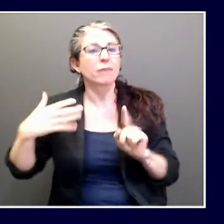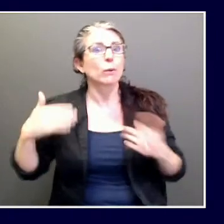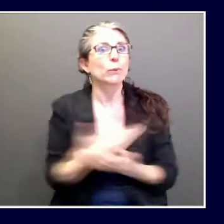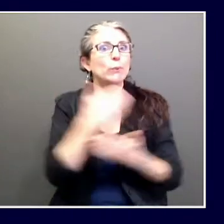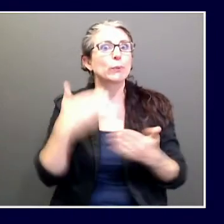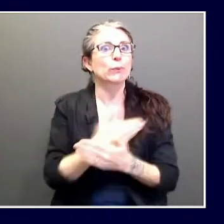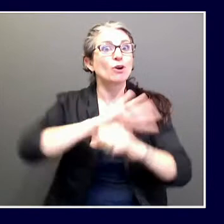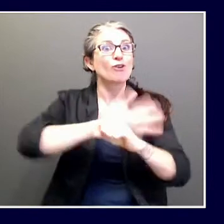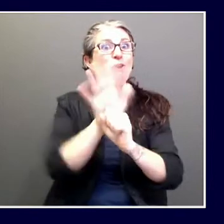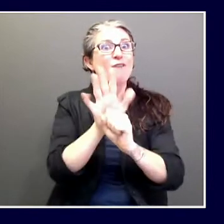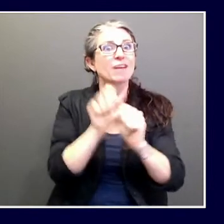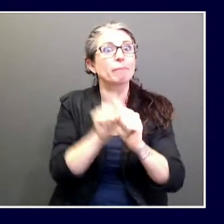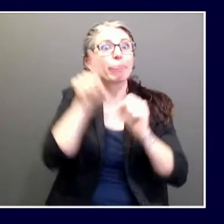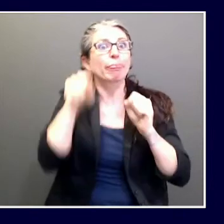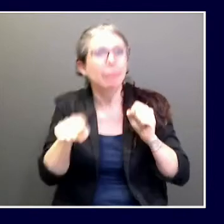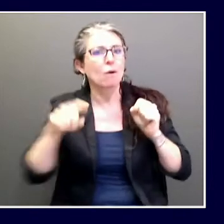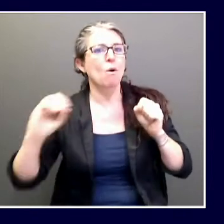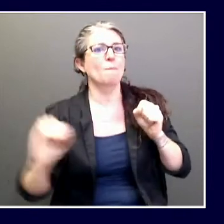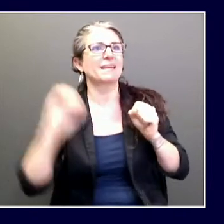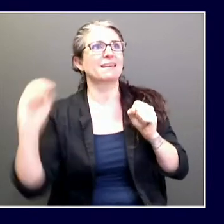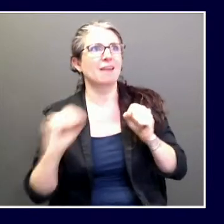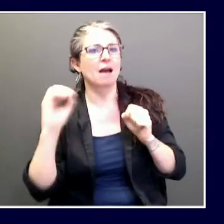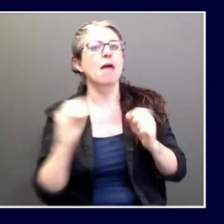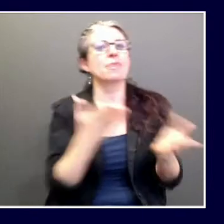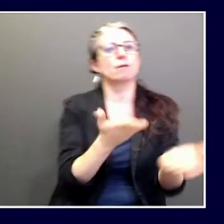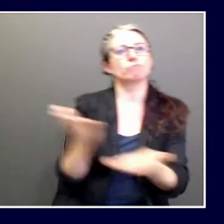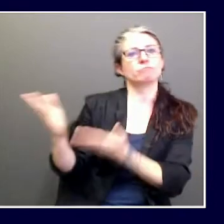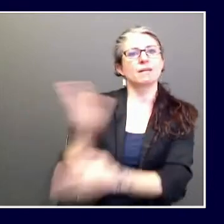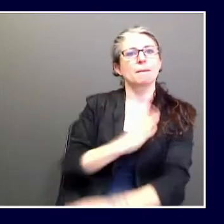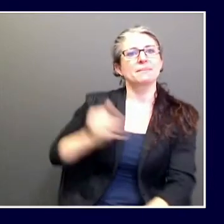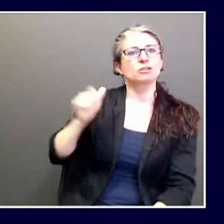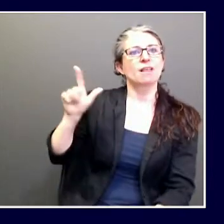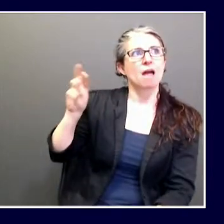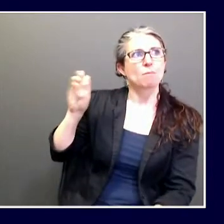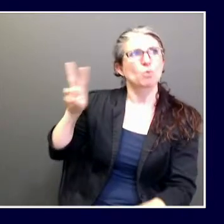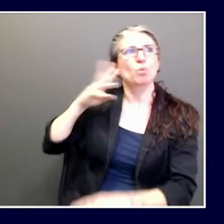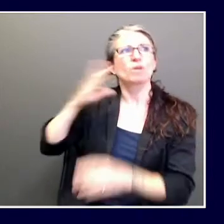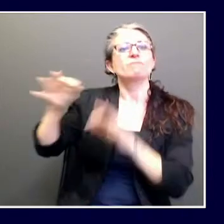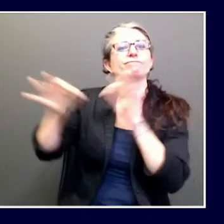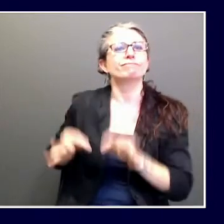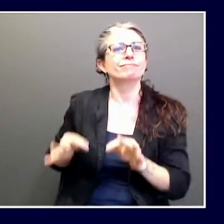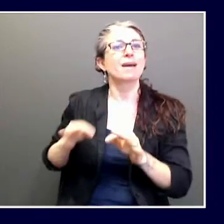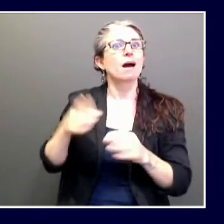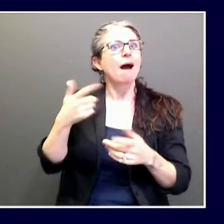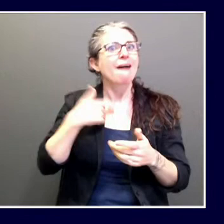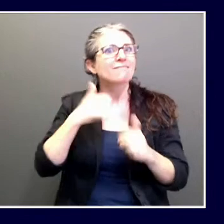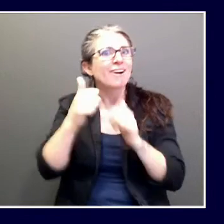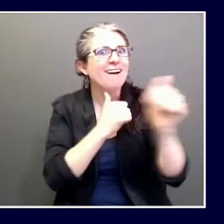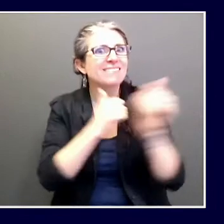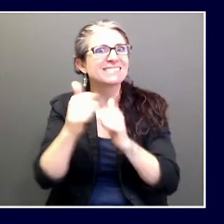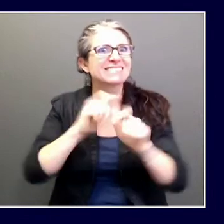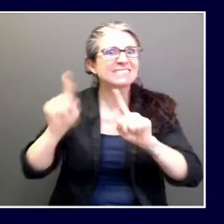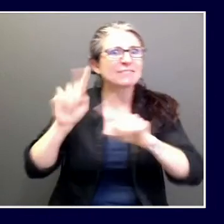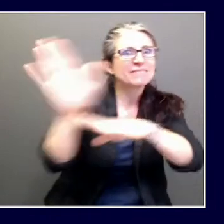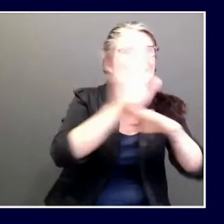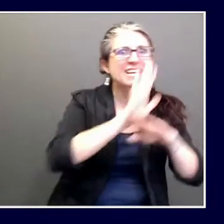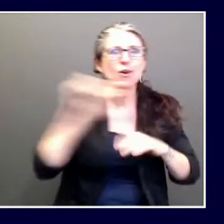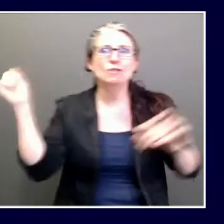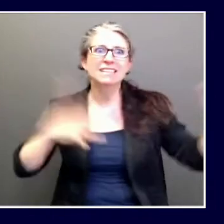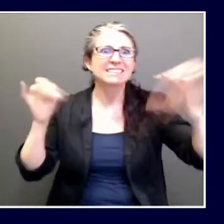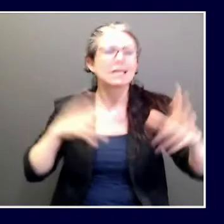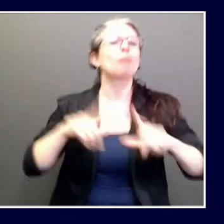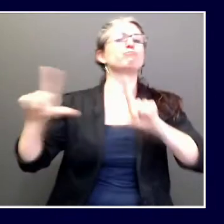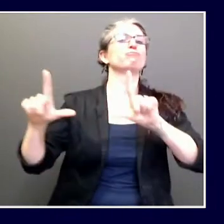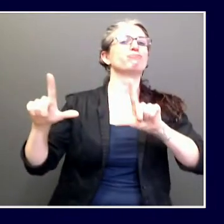vaccination. I begin this afternoon, however, on another somber note. The Maine CDC